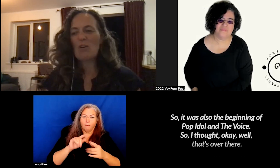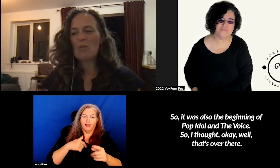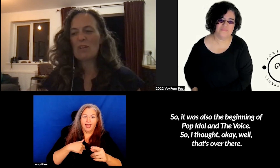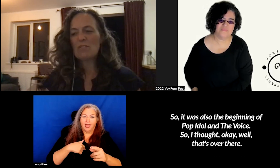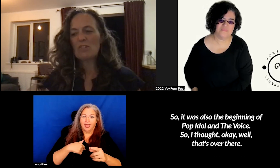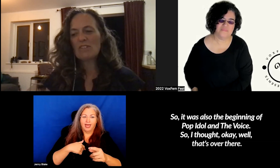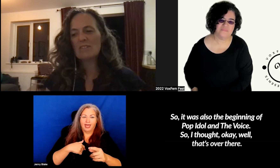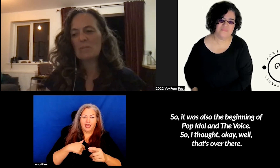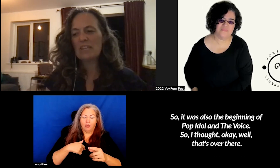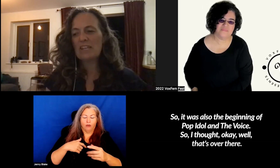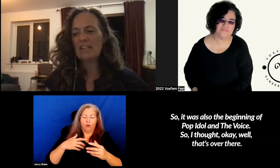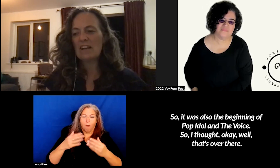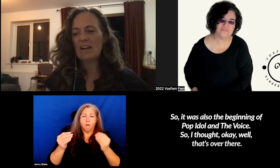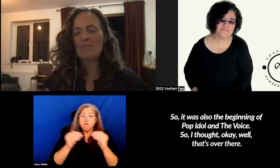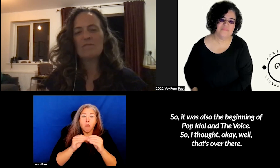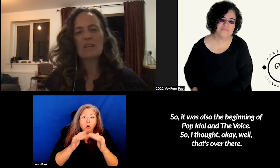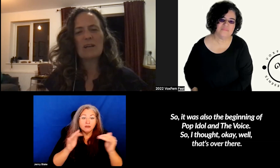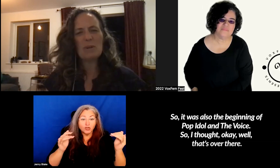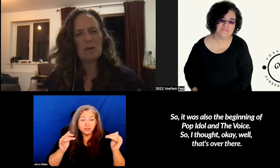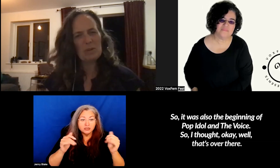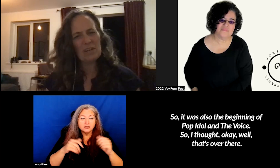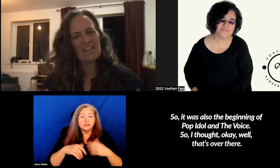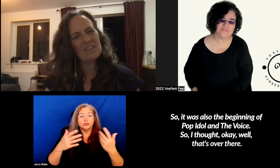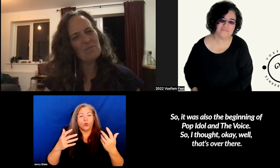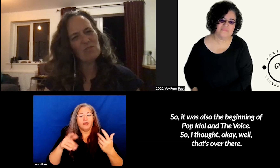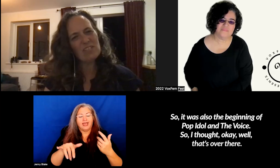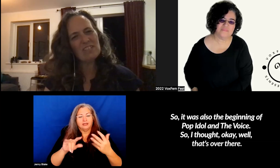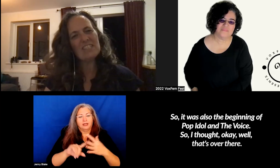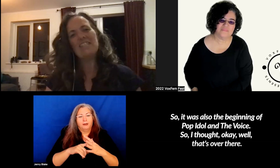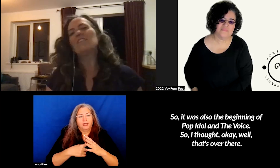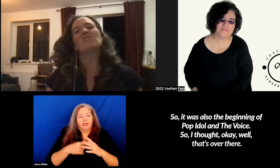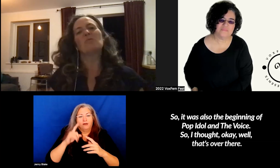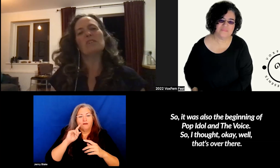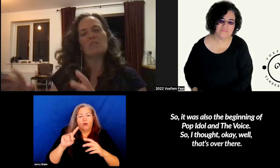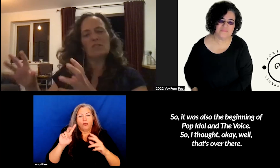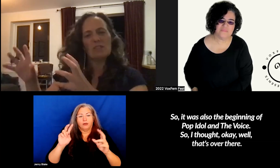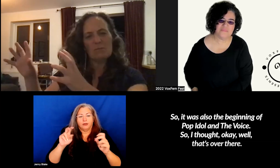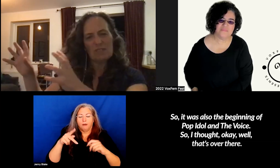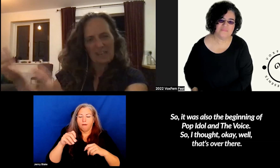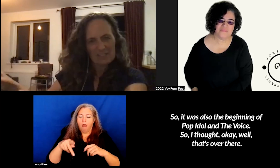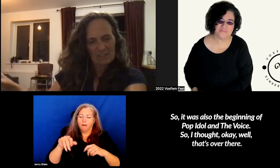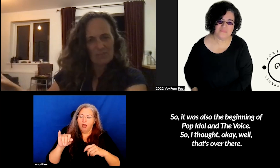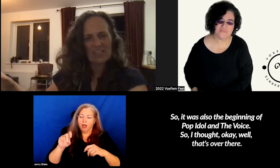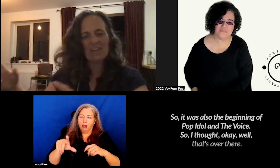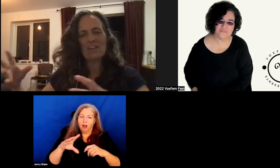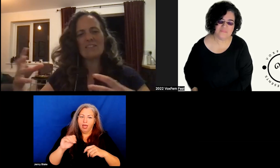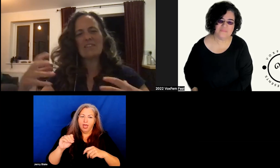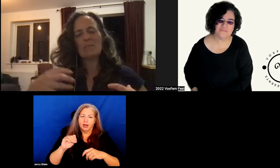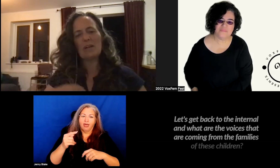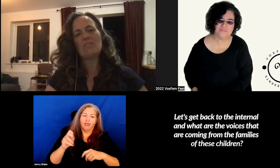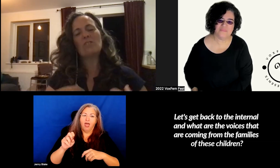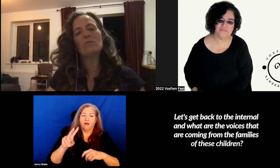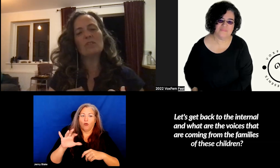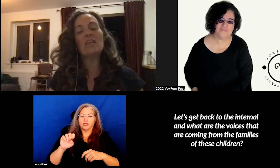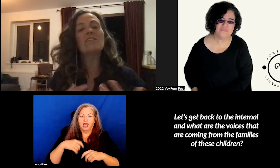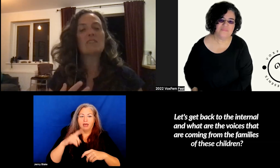So it was also the beginning of Pop Idol and The Voice. So I thought, okay, well, that's over there. Let's get